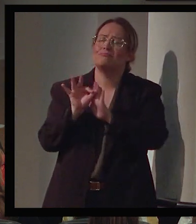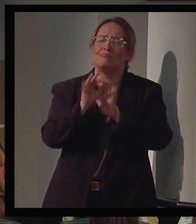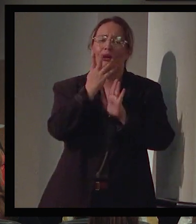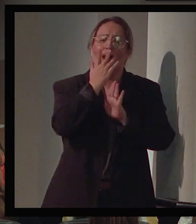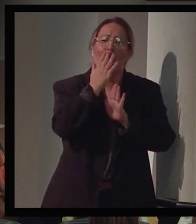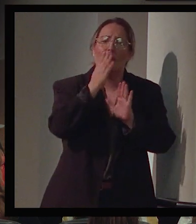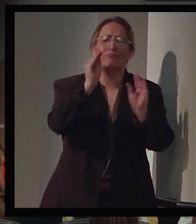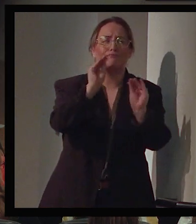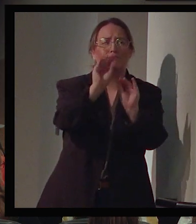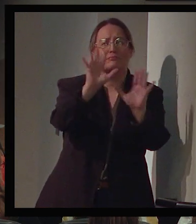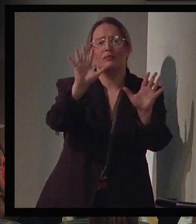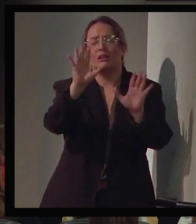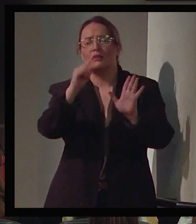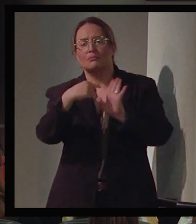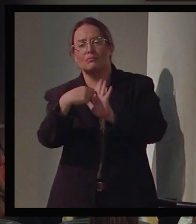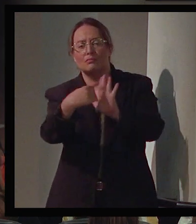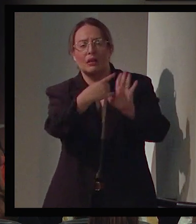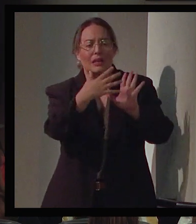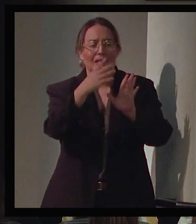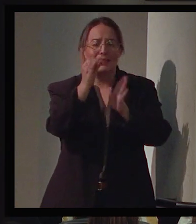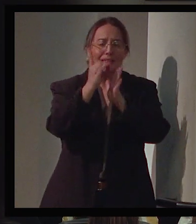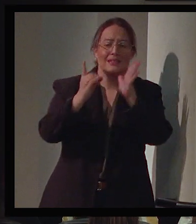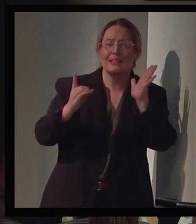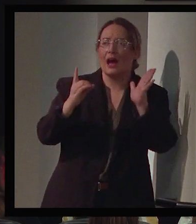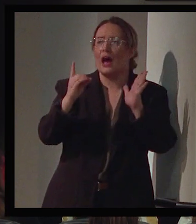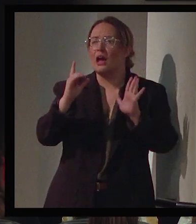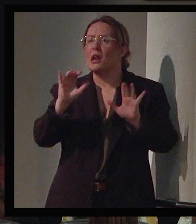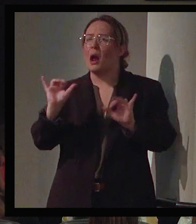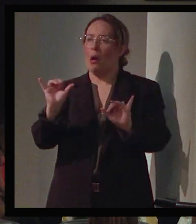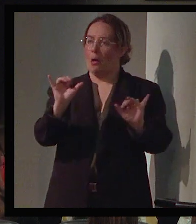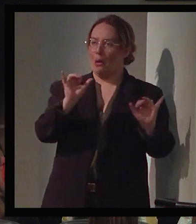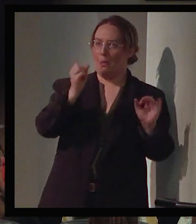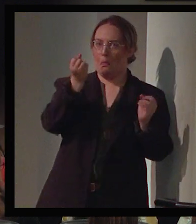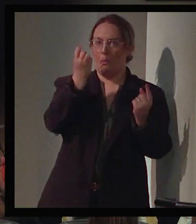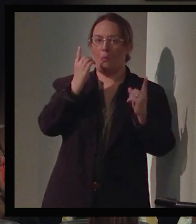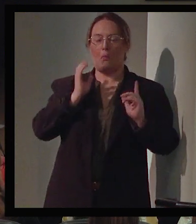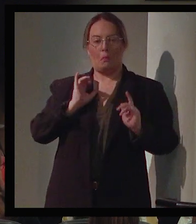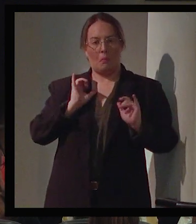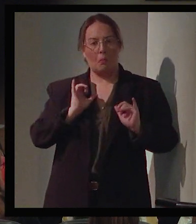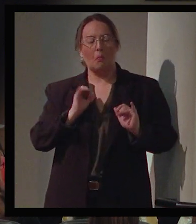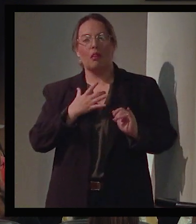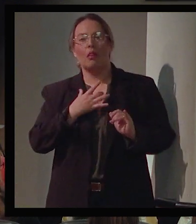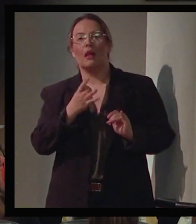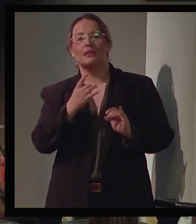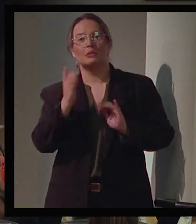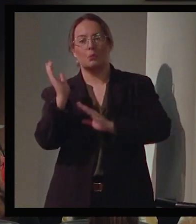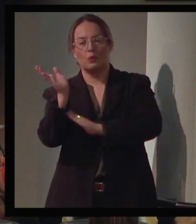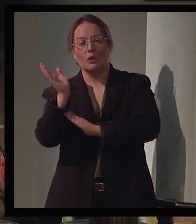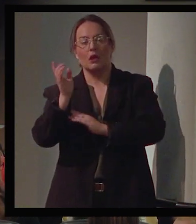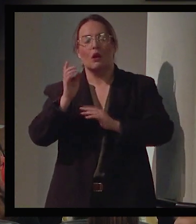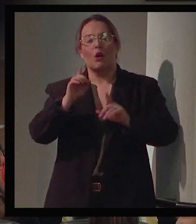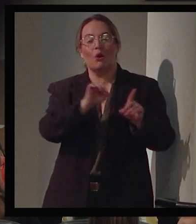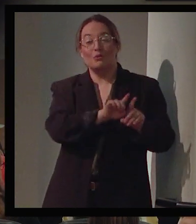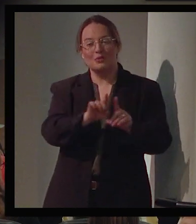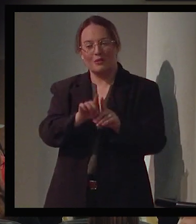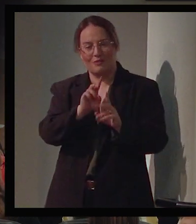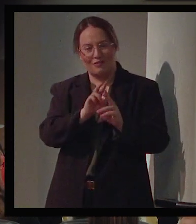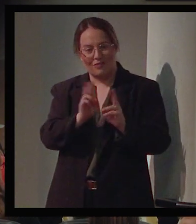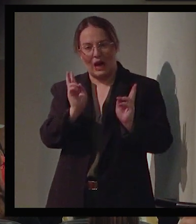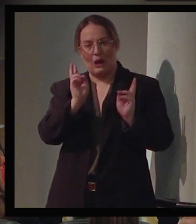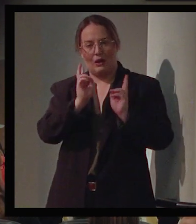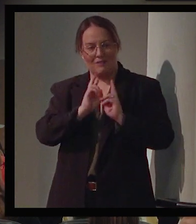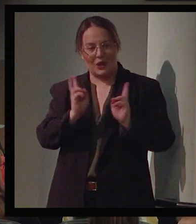the exhibition. She likes the design sensibility that is presented, and she also very much likes